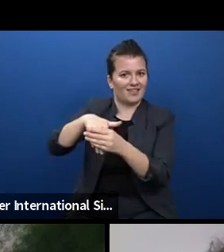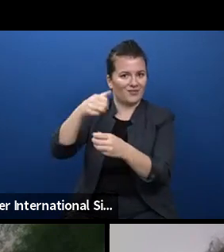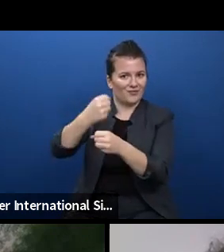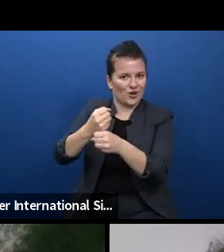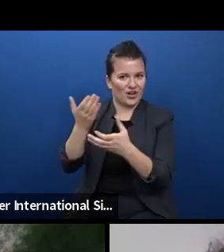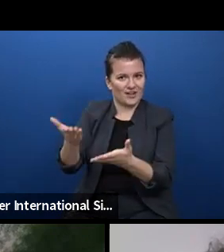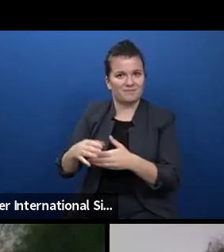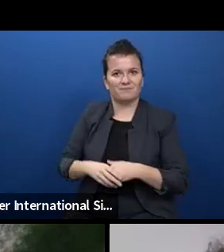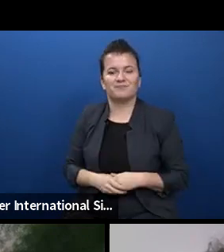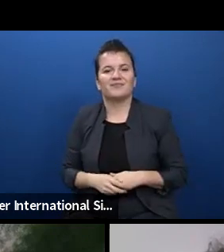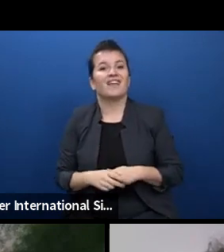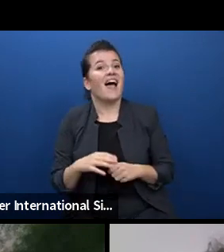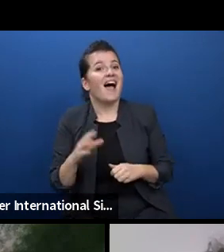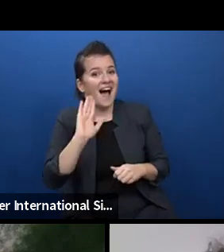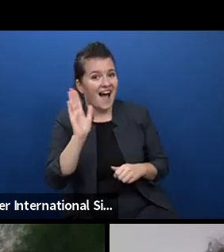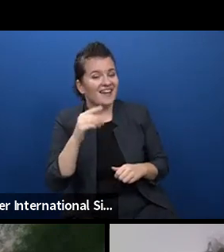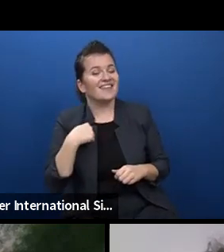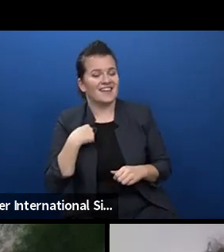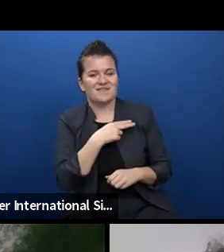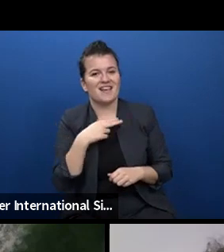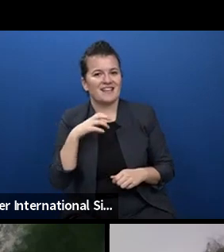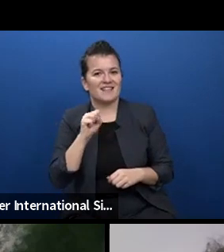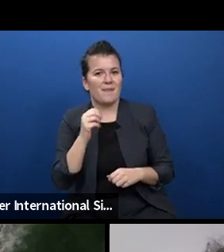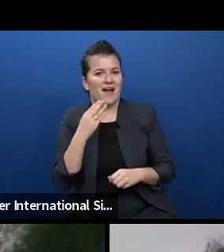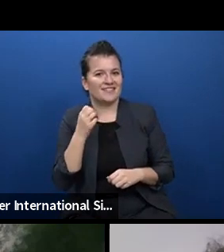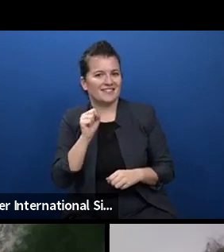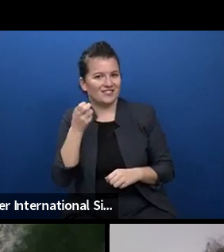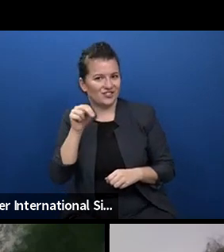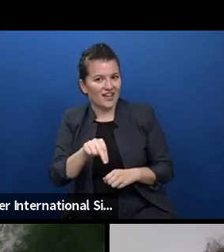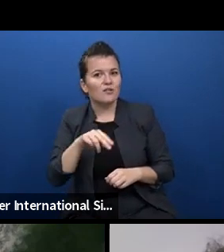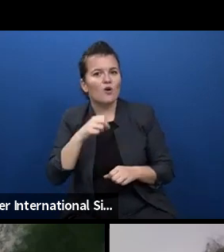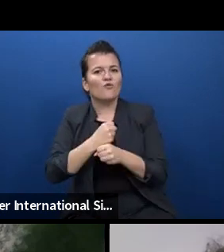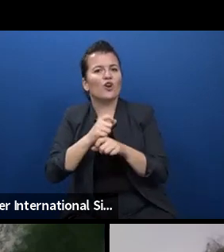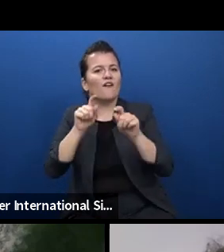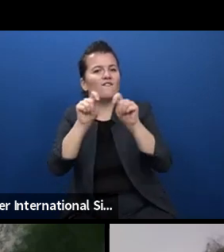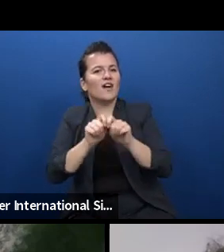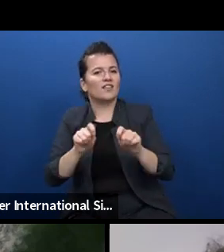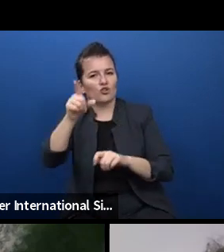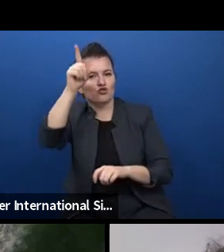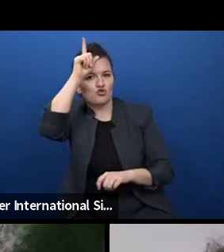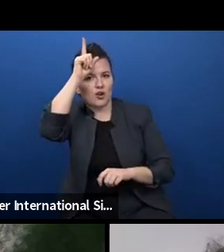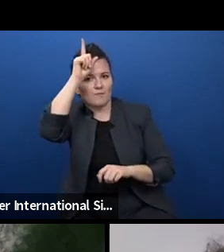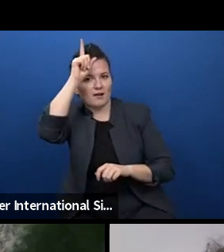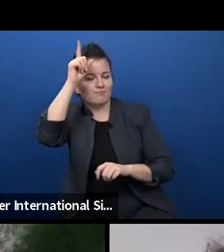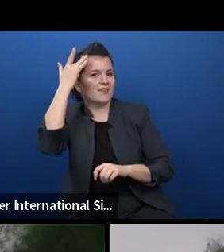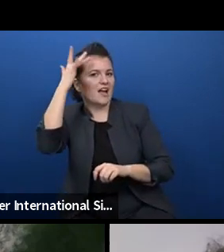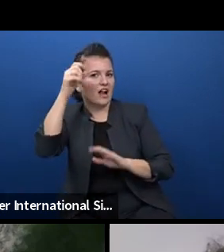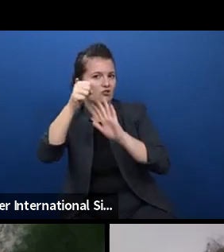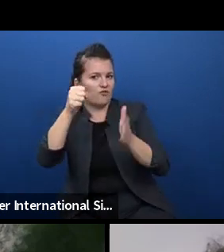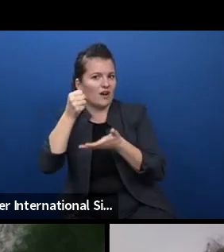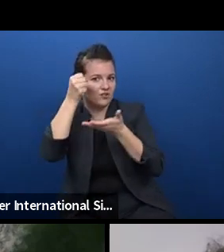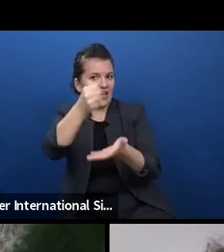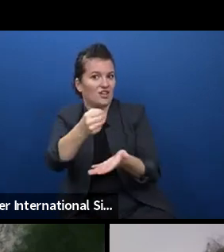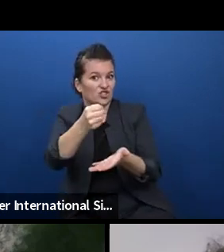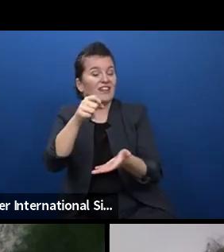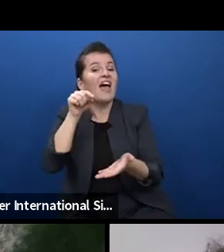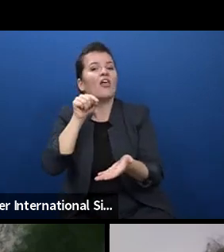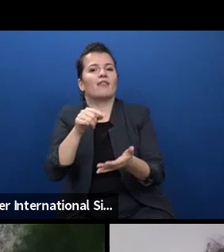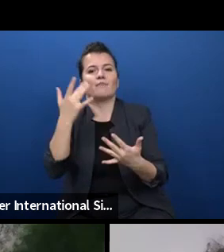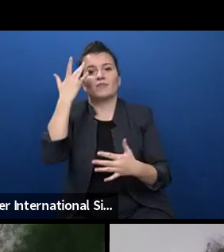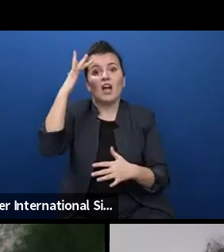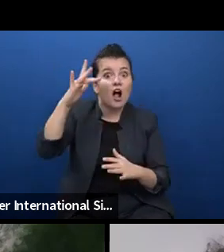Yes, hi. My name is Sebastian Brüner. I work for the German Federal Culture Foundation, which is a funding institution that promotes art